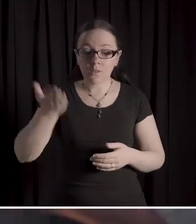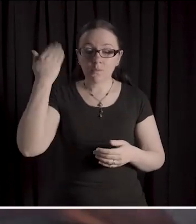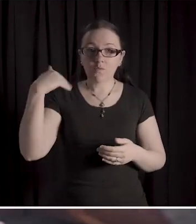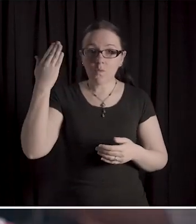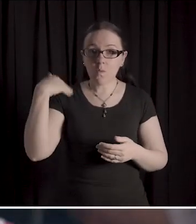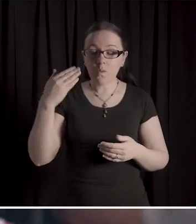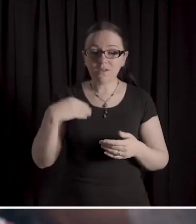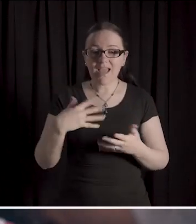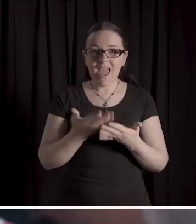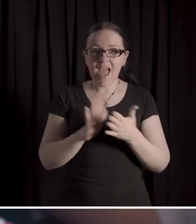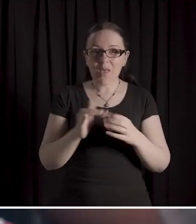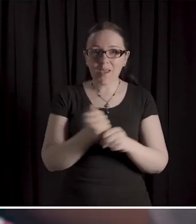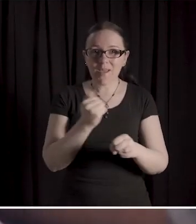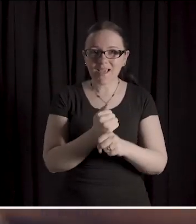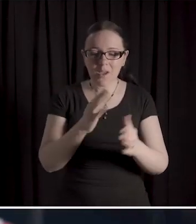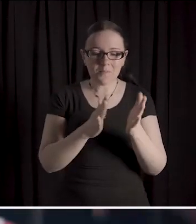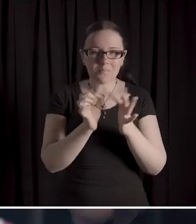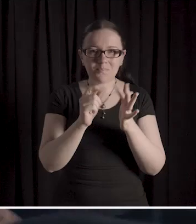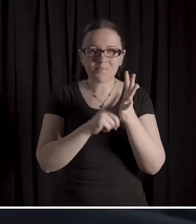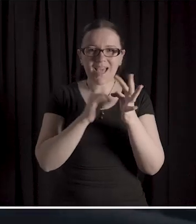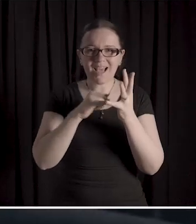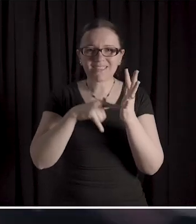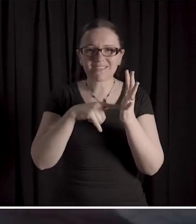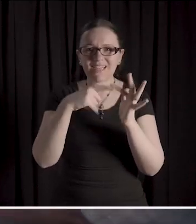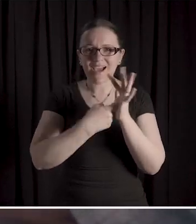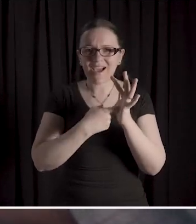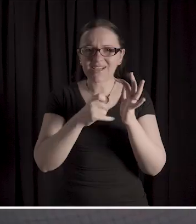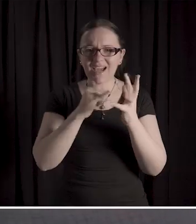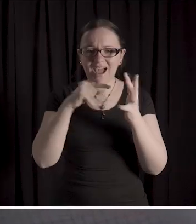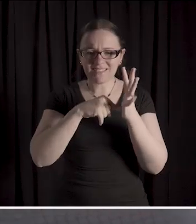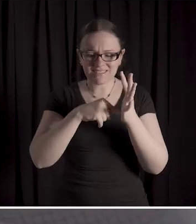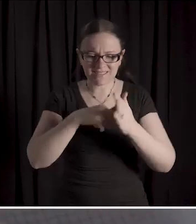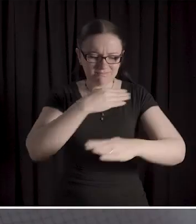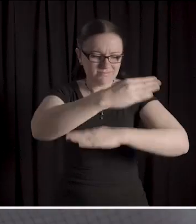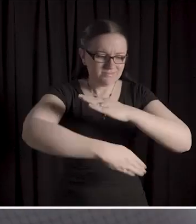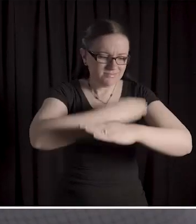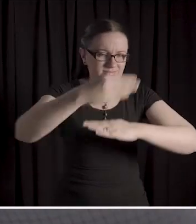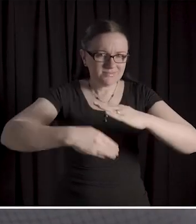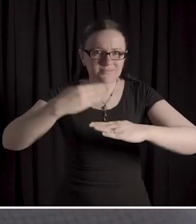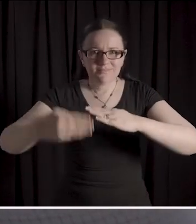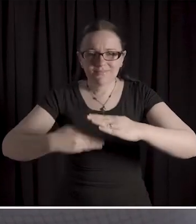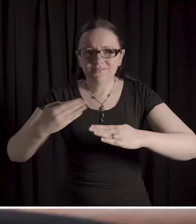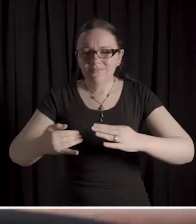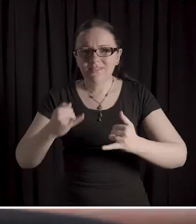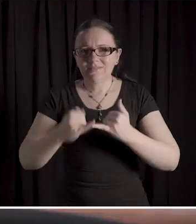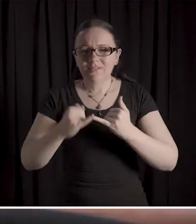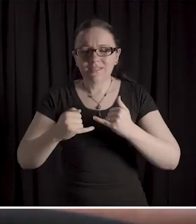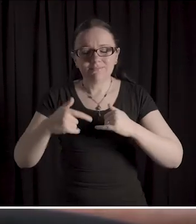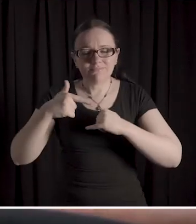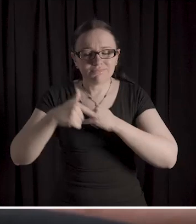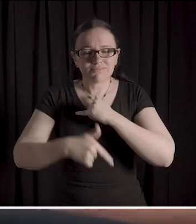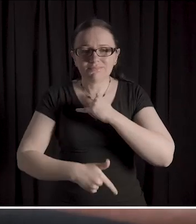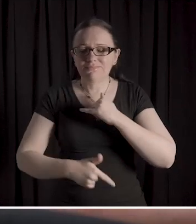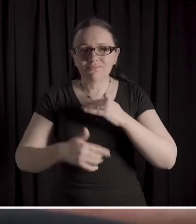are made using plaster casting. It's a very manual, artisanal craft. The plaster casting can be quite traumatic